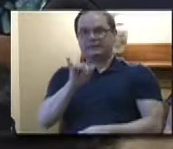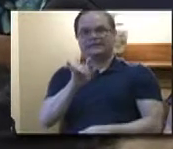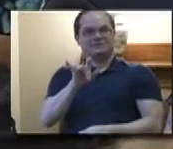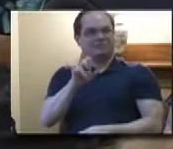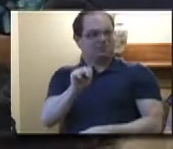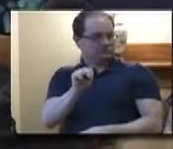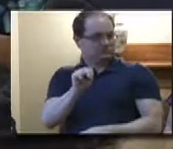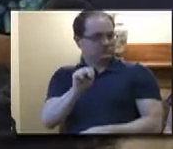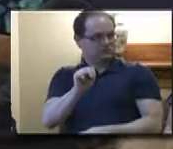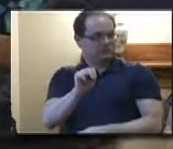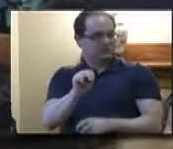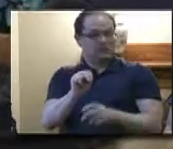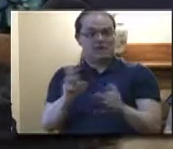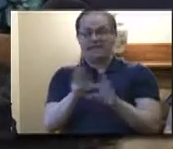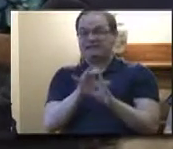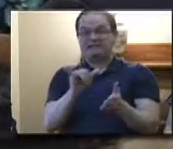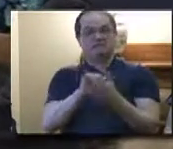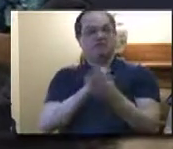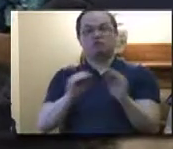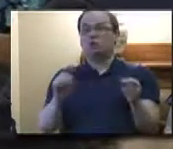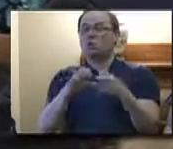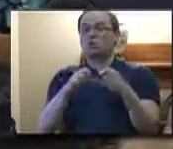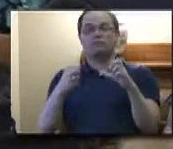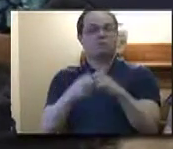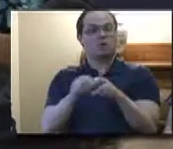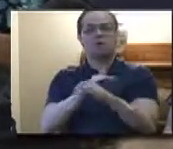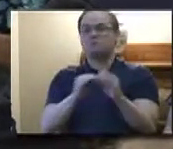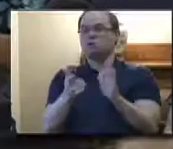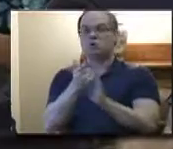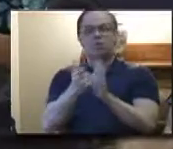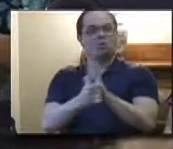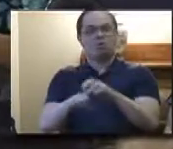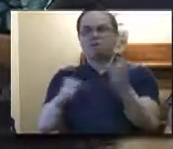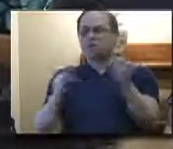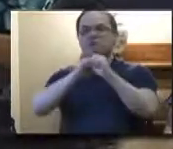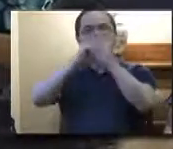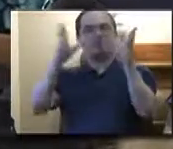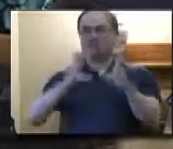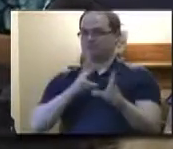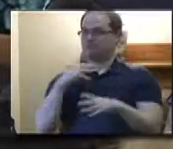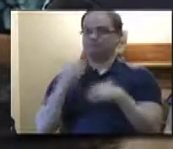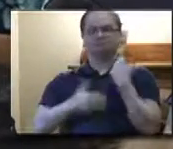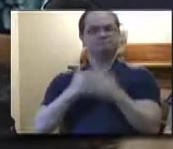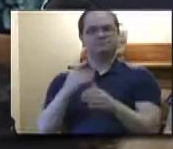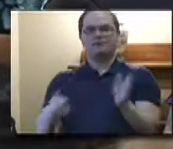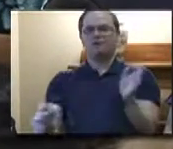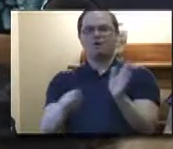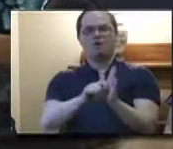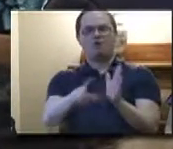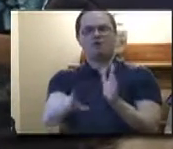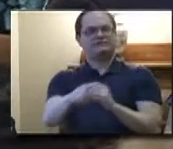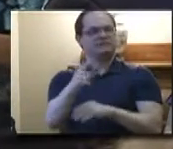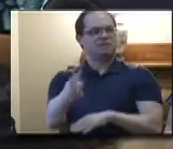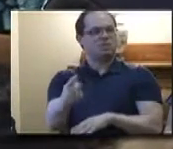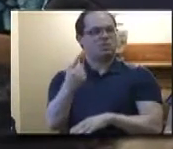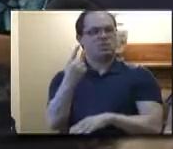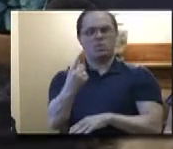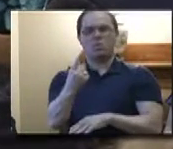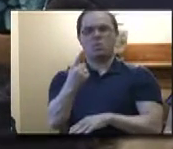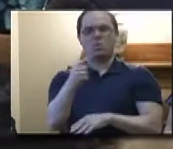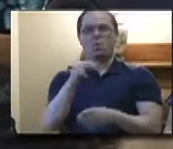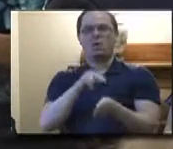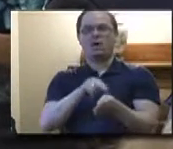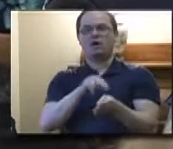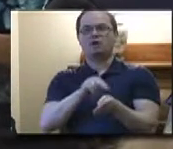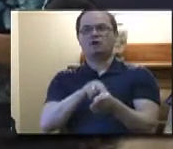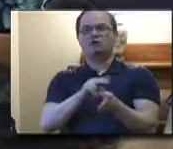did this without no problem, you know, no felony, no criminal activity, nothing. All of a sudden, one LVN nurse